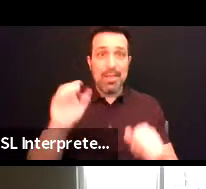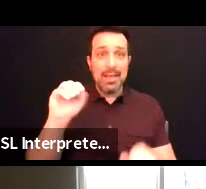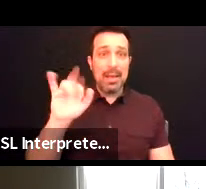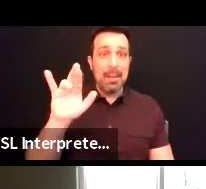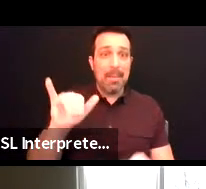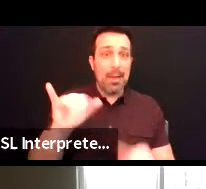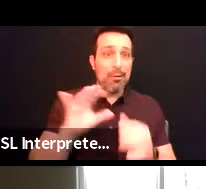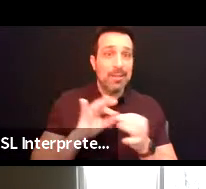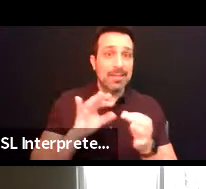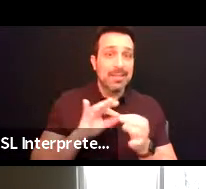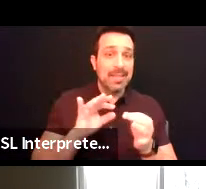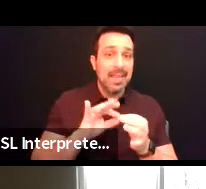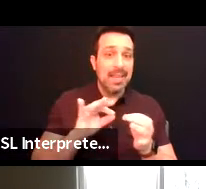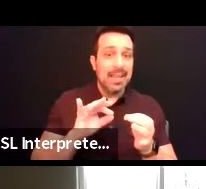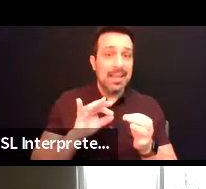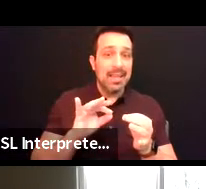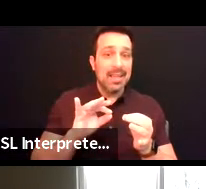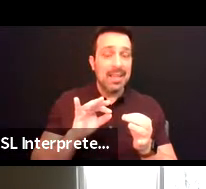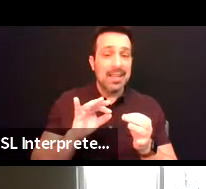have said?